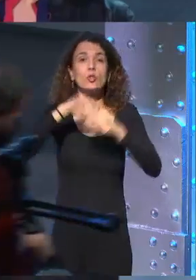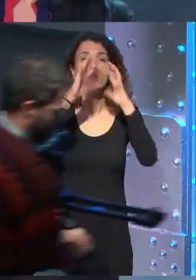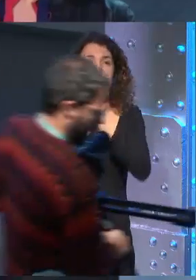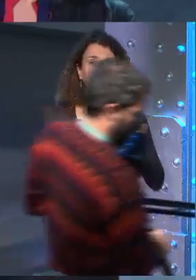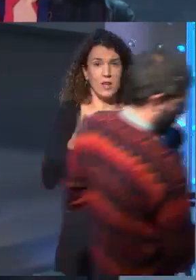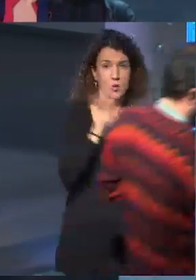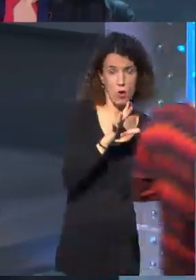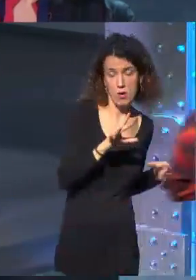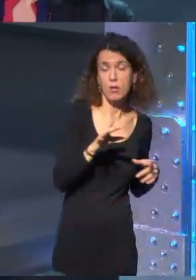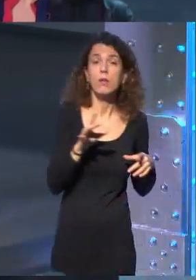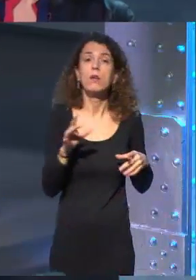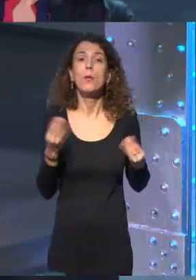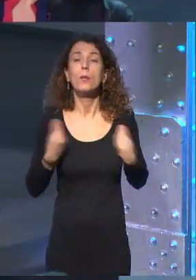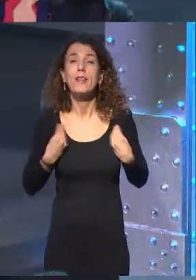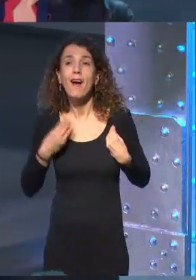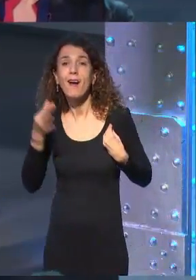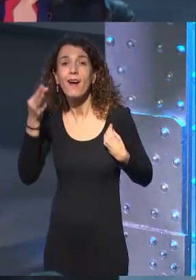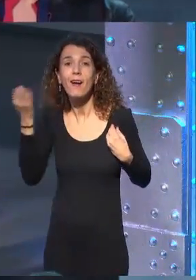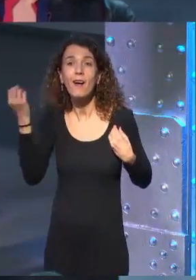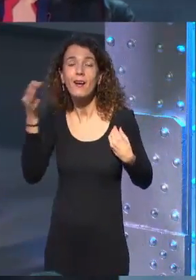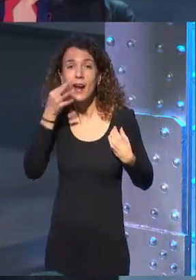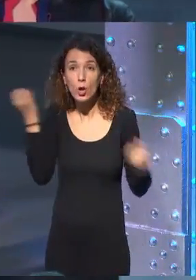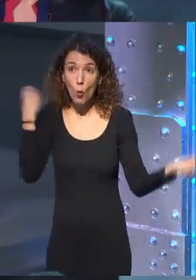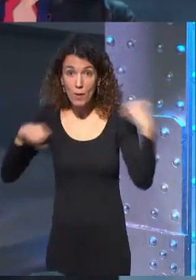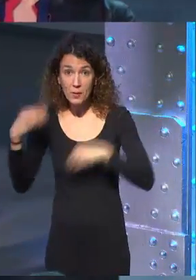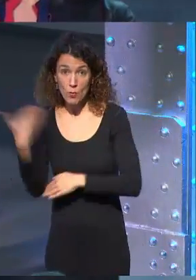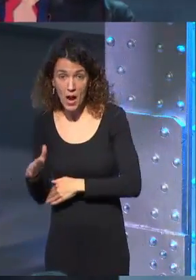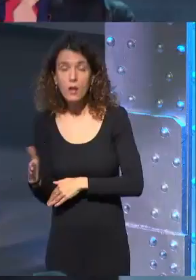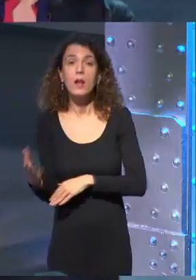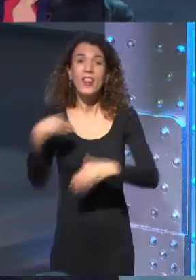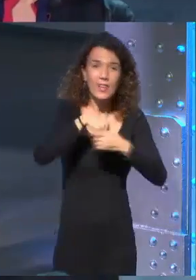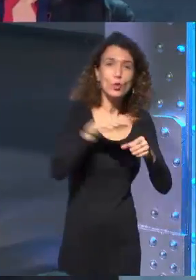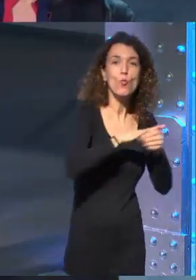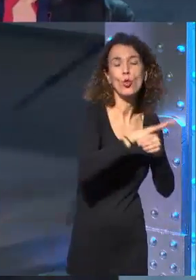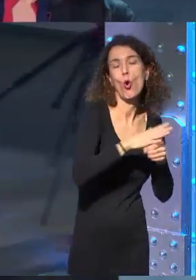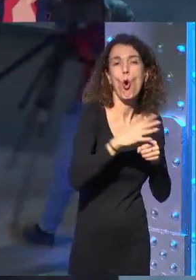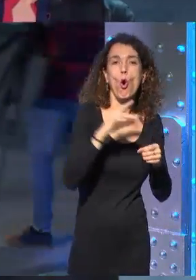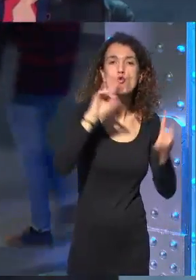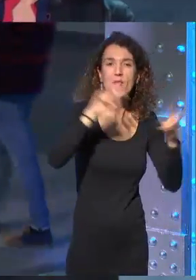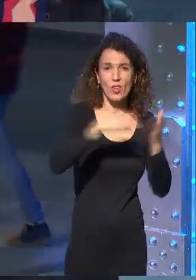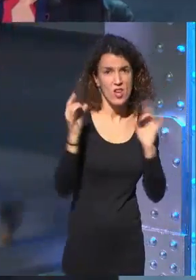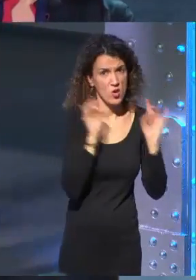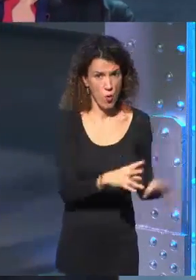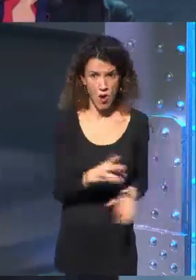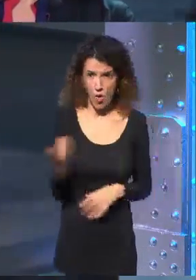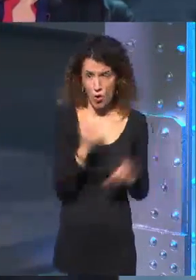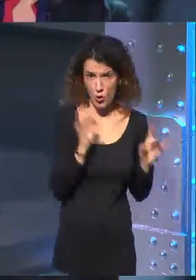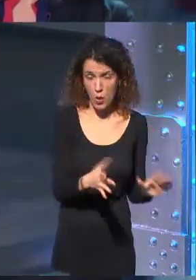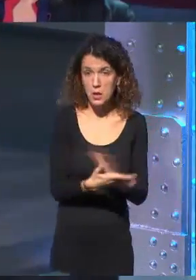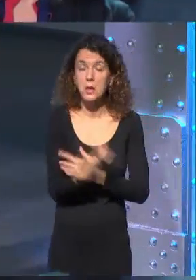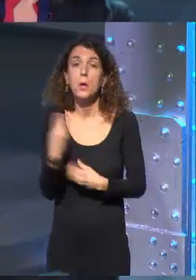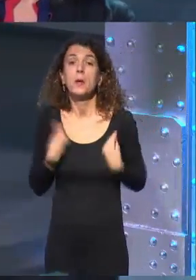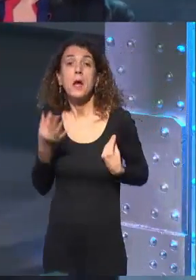Something that we need to apply is to use the same correct behaviors in the real world